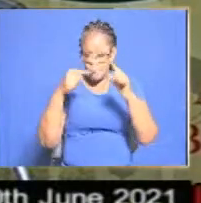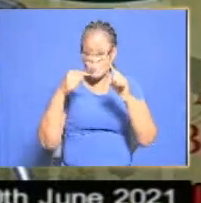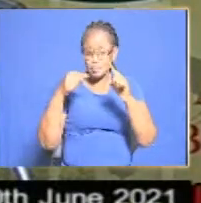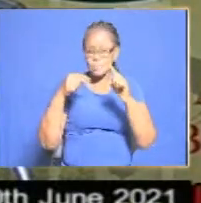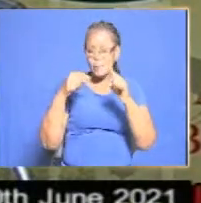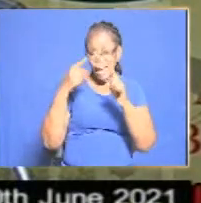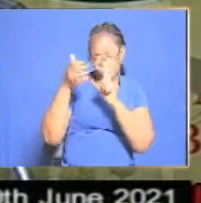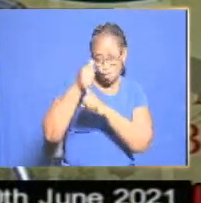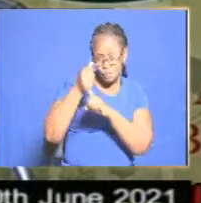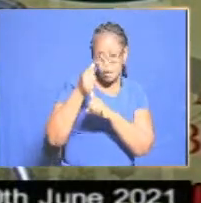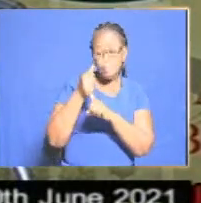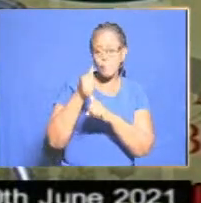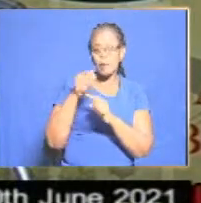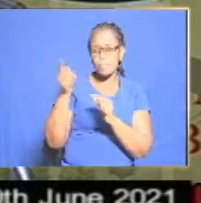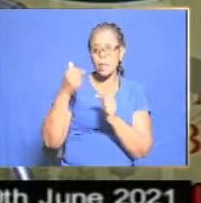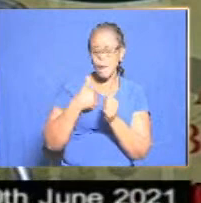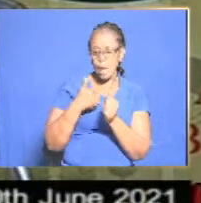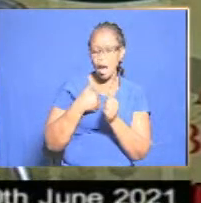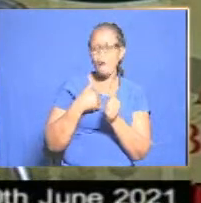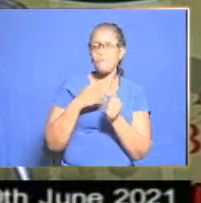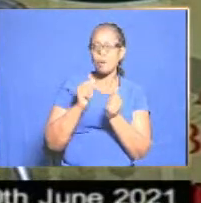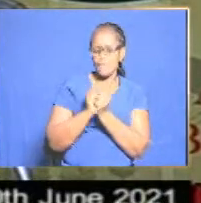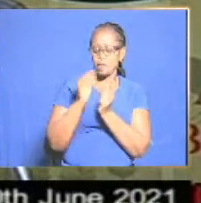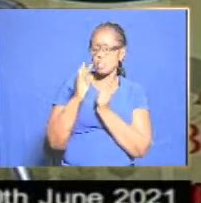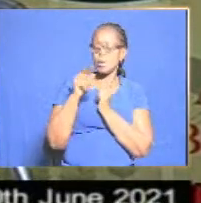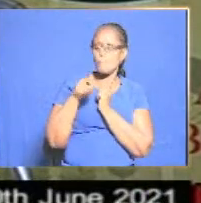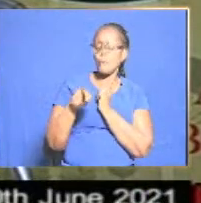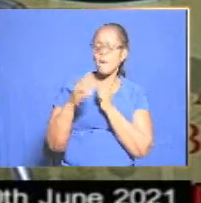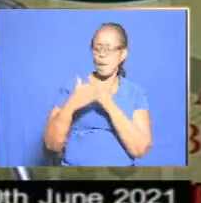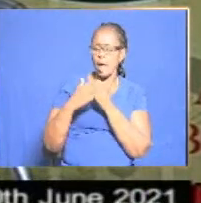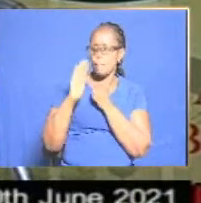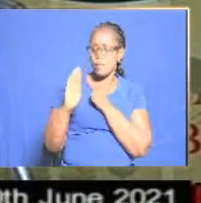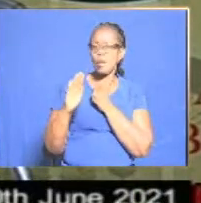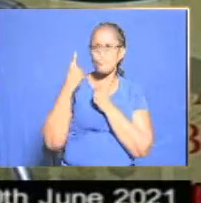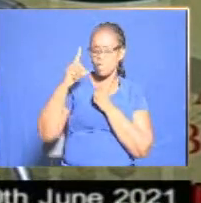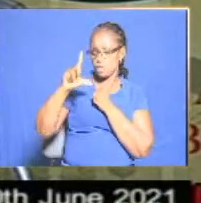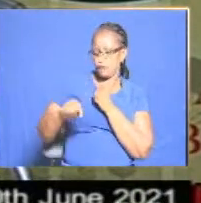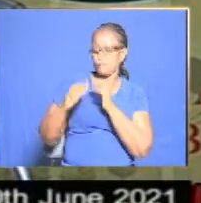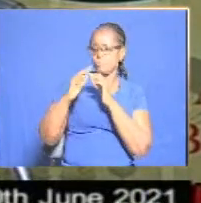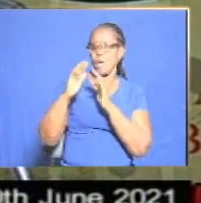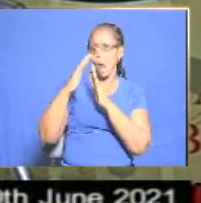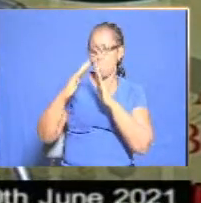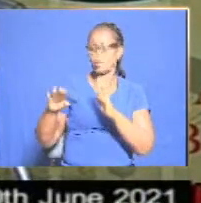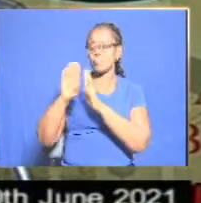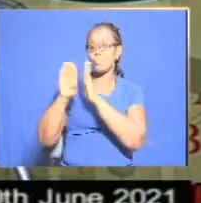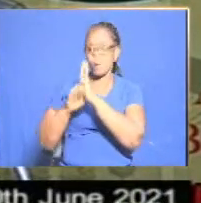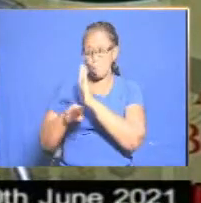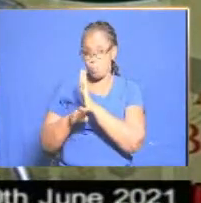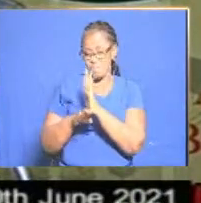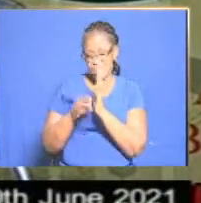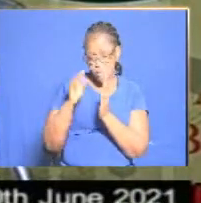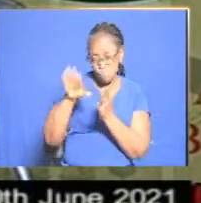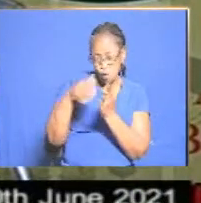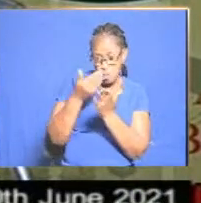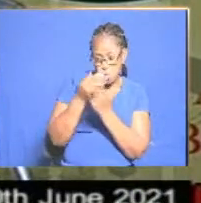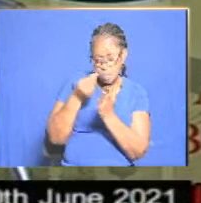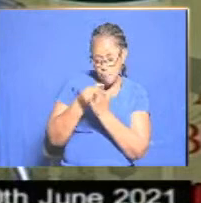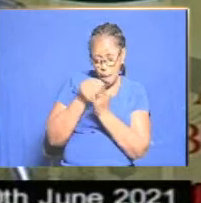proposed an allocation of ₱13.9 billion for the affordable housing program. The proposed allocation